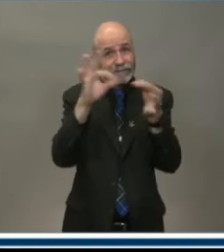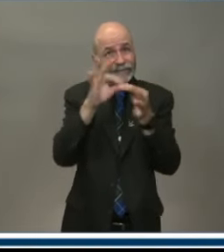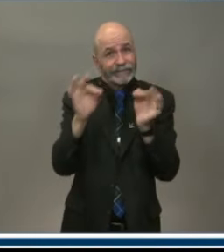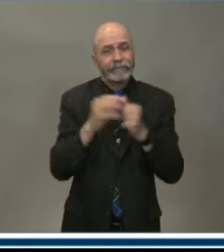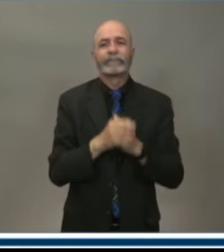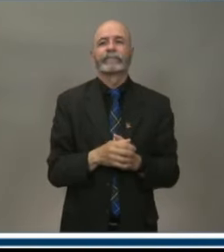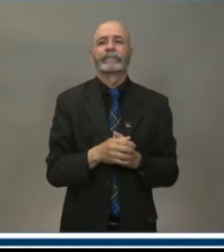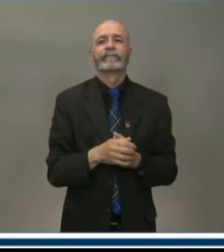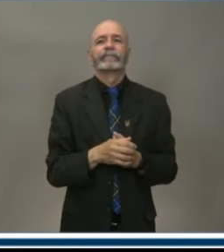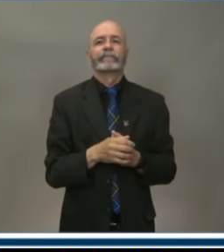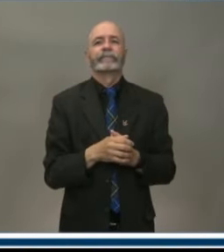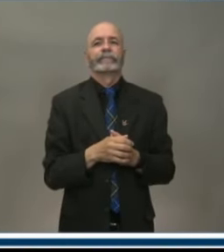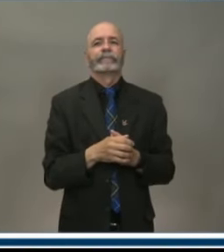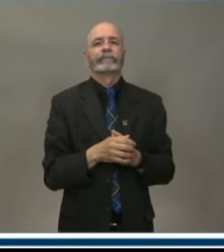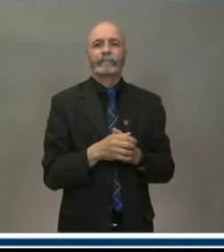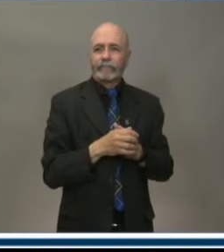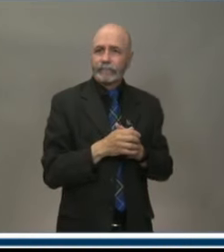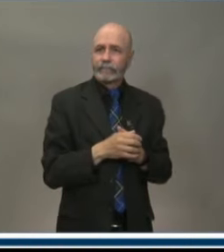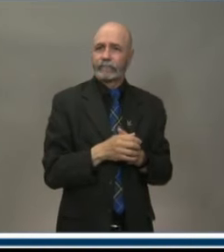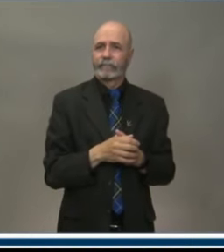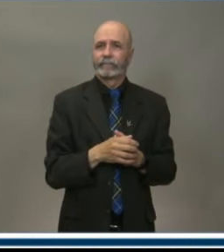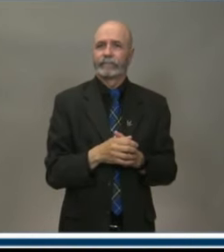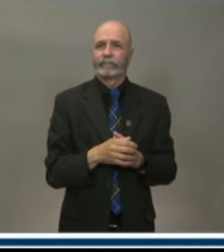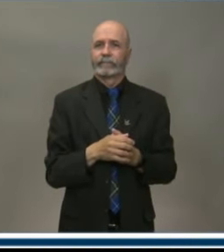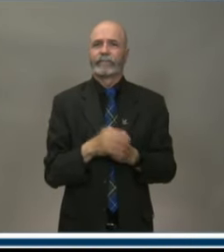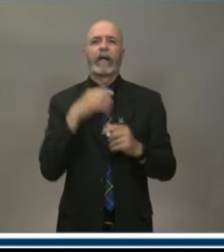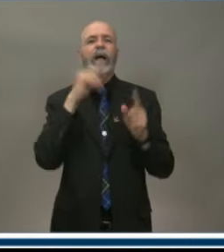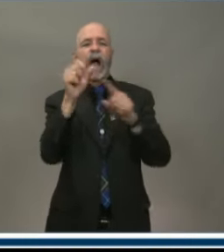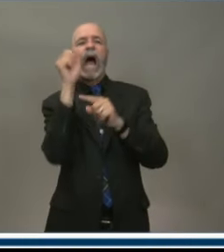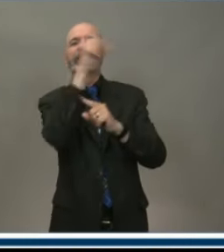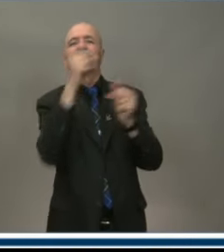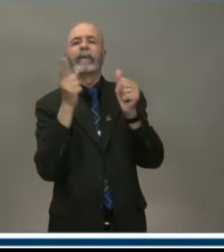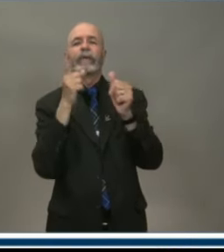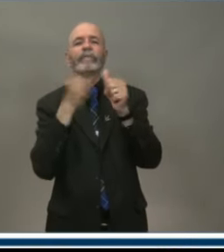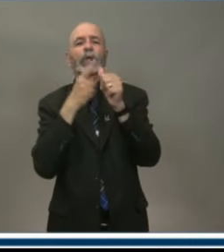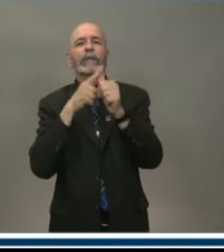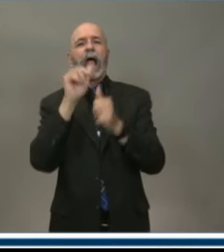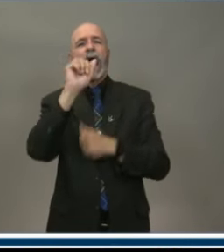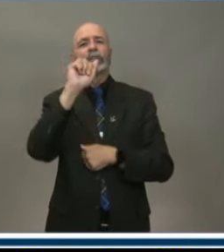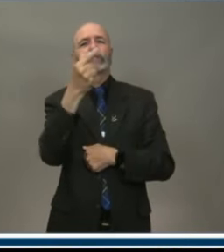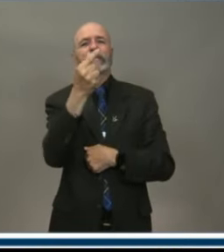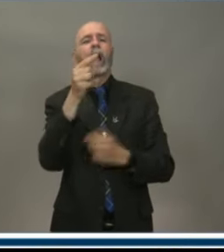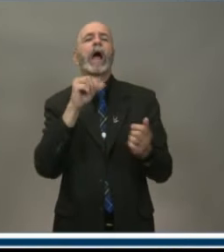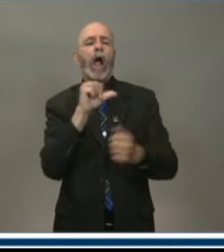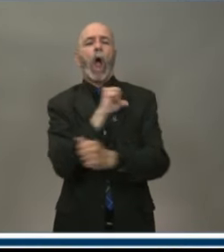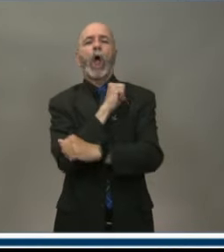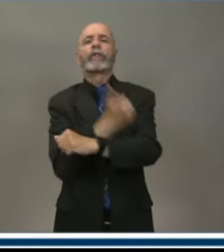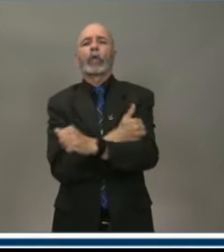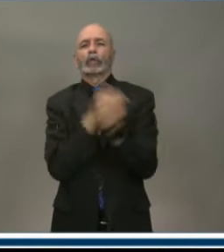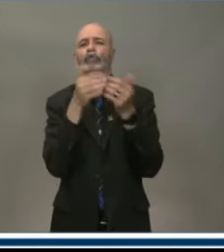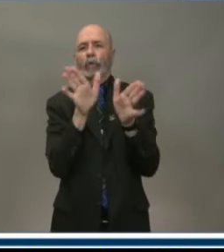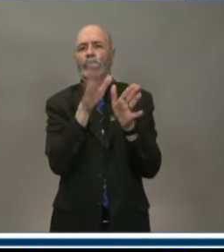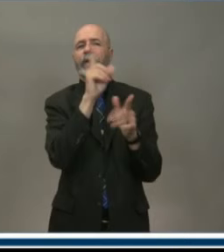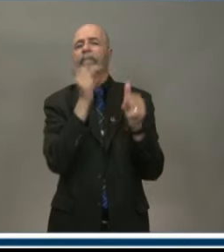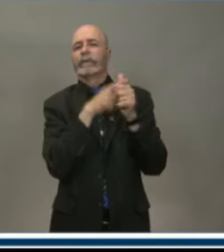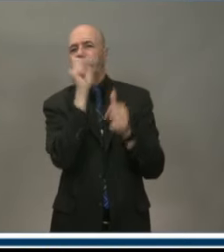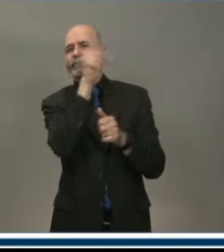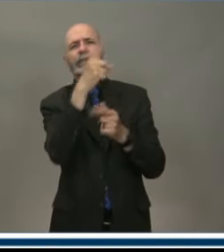possibilities as he works with his national partners to look at what are the processes that could be